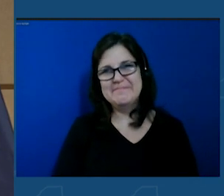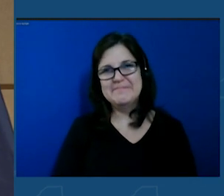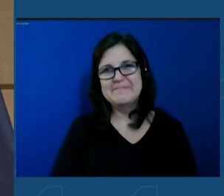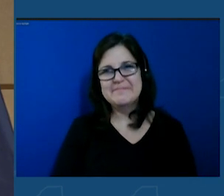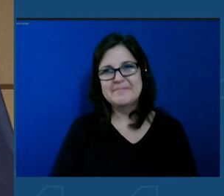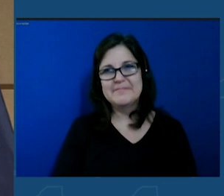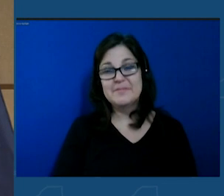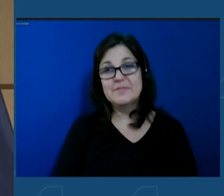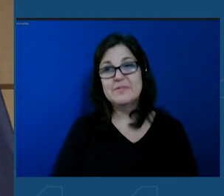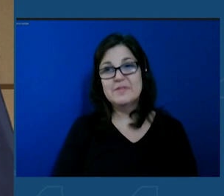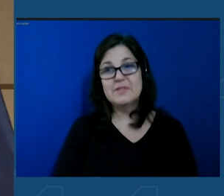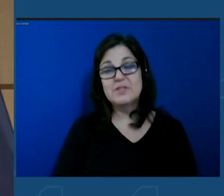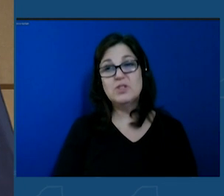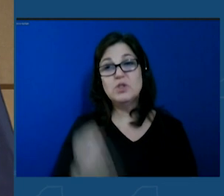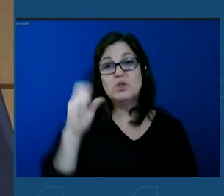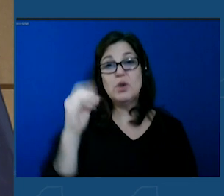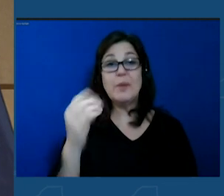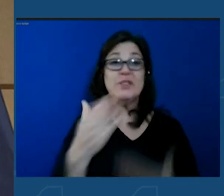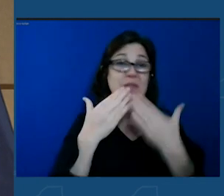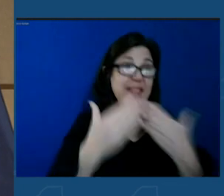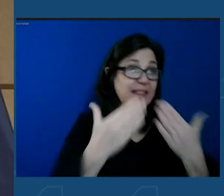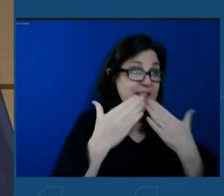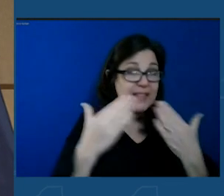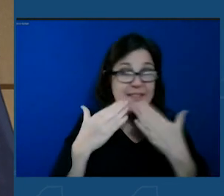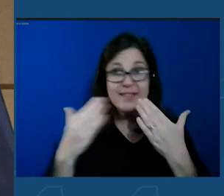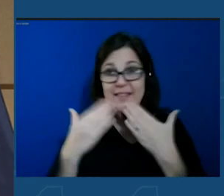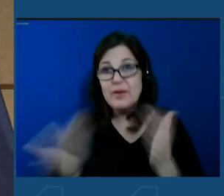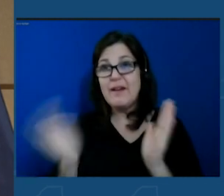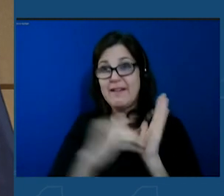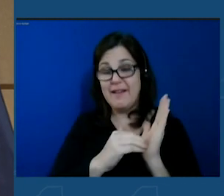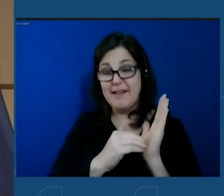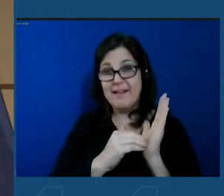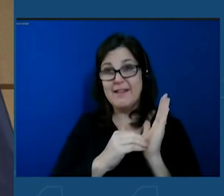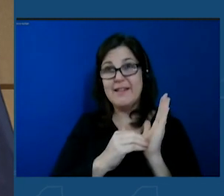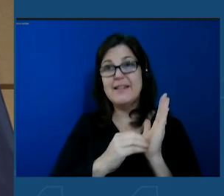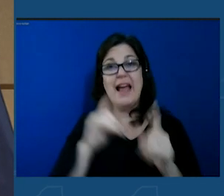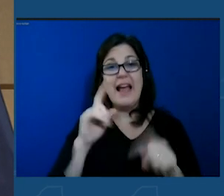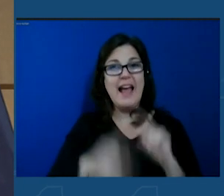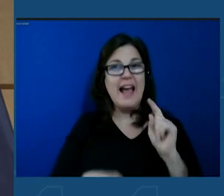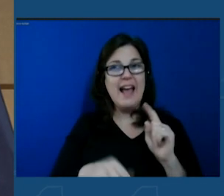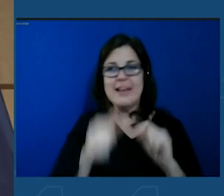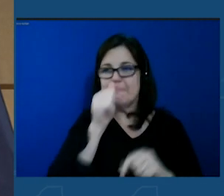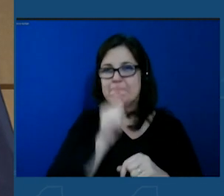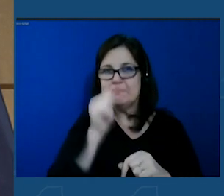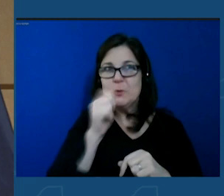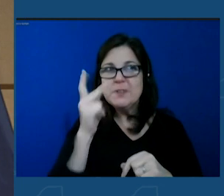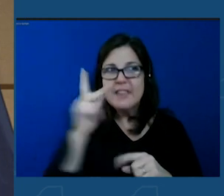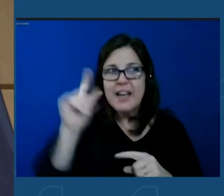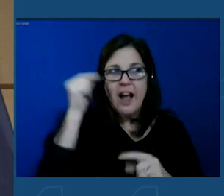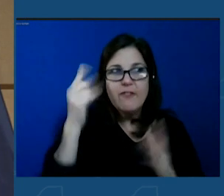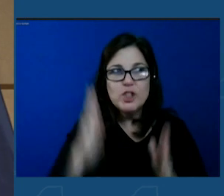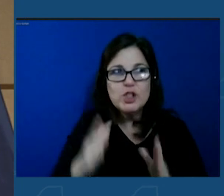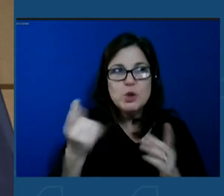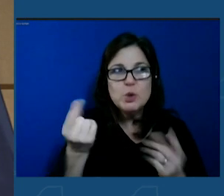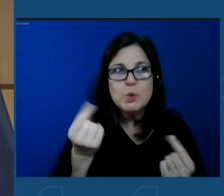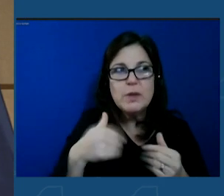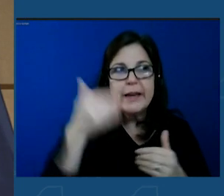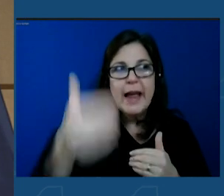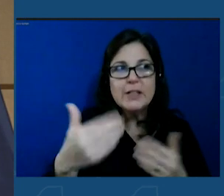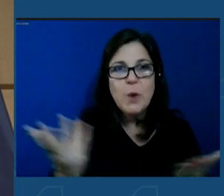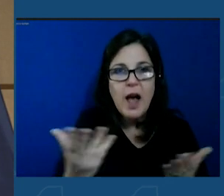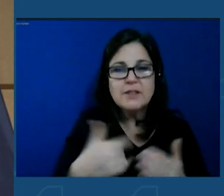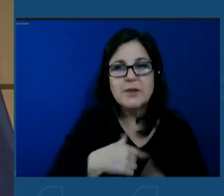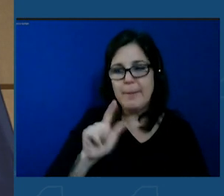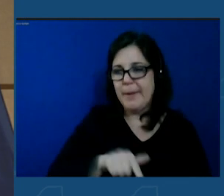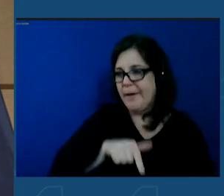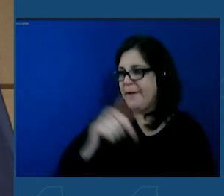So I want to thank you guys again. I can't wait to see what Governor Hochul does next. And I'm now passing the mic to